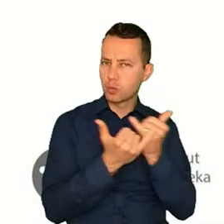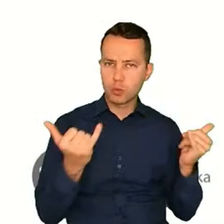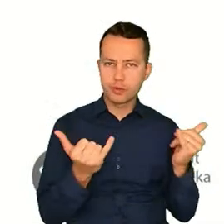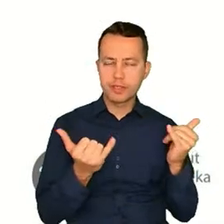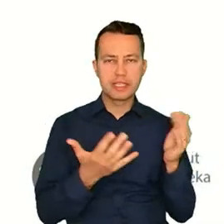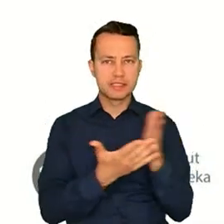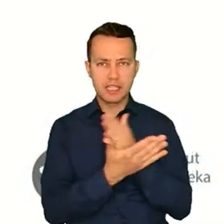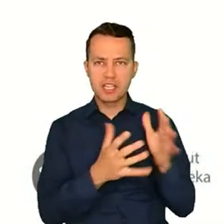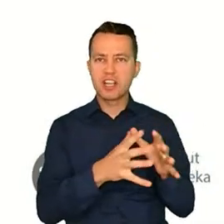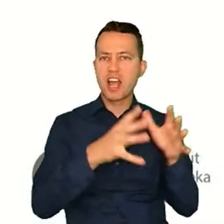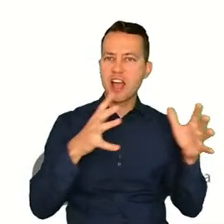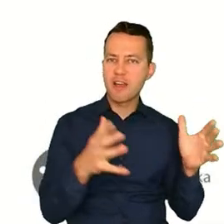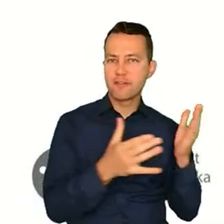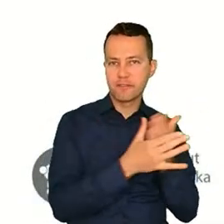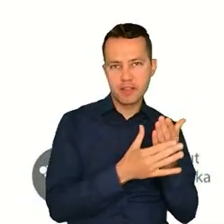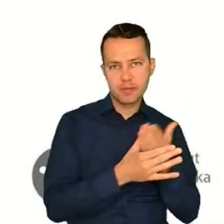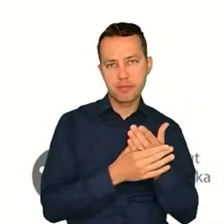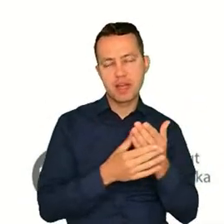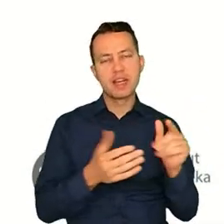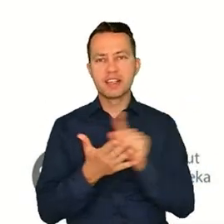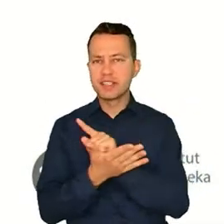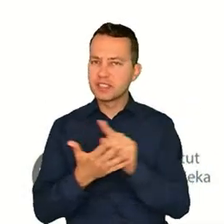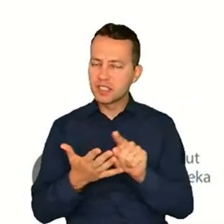will differ in terms of